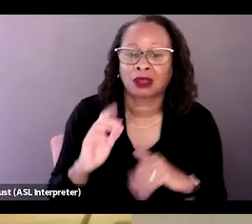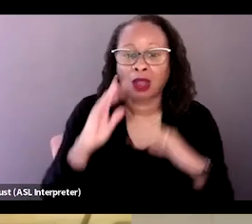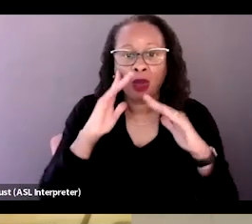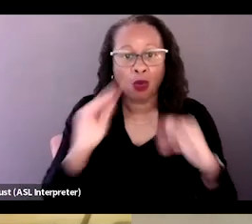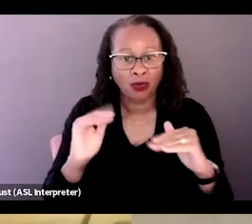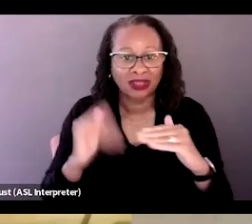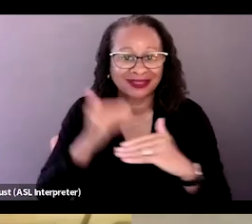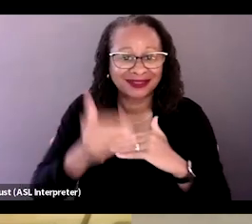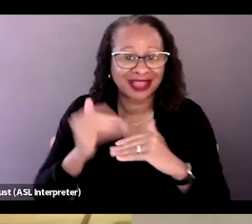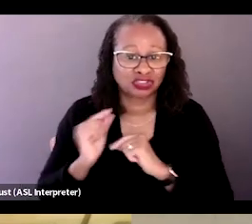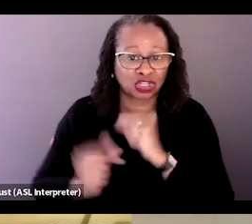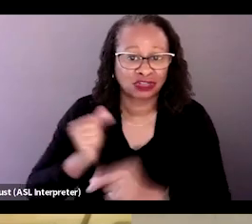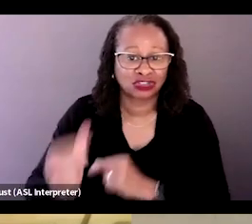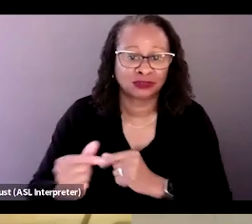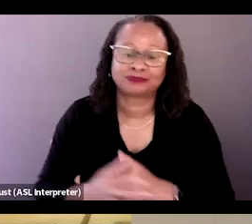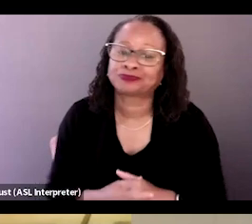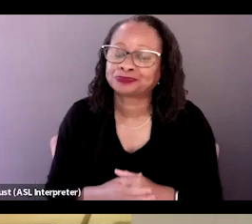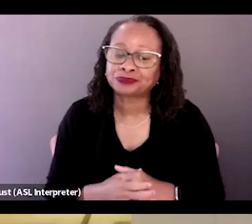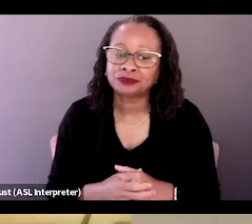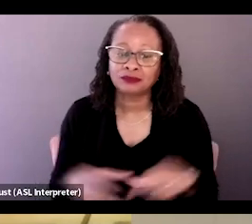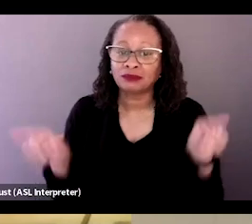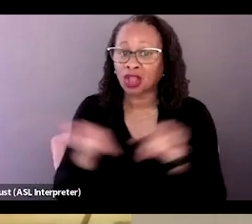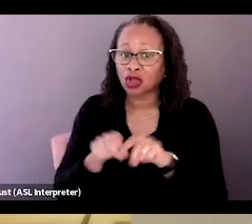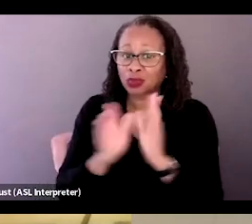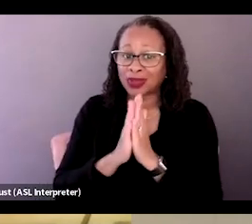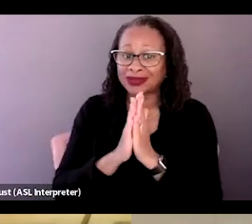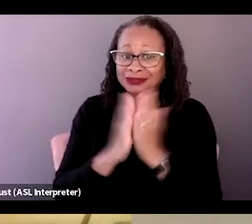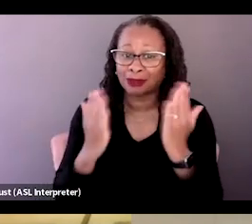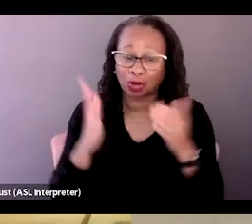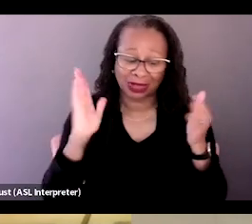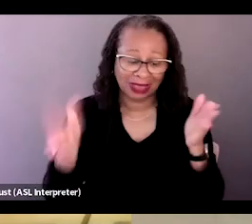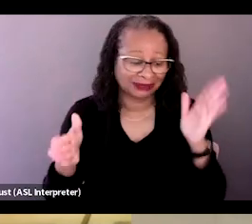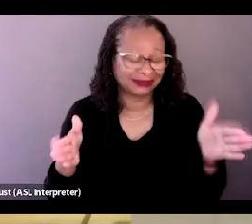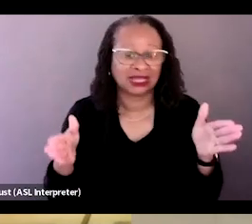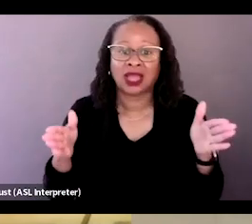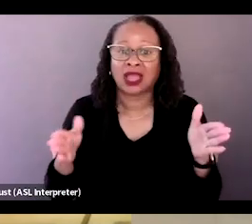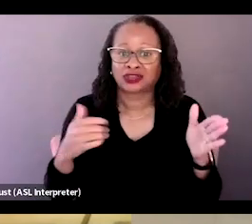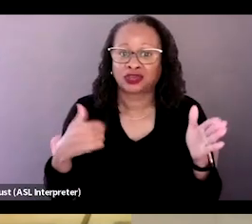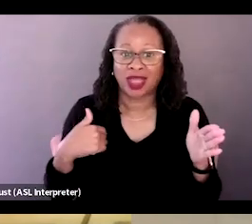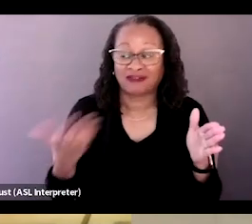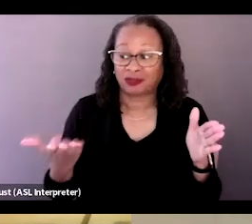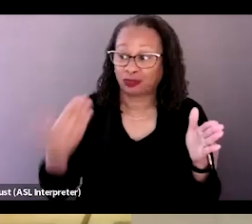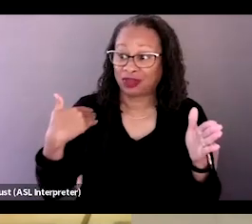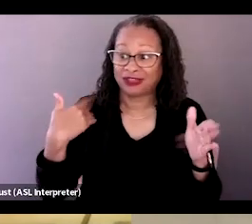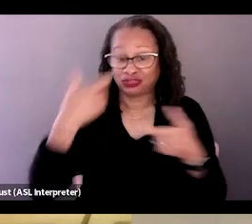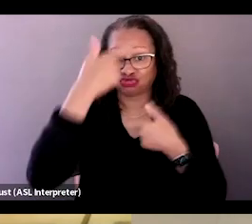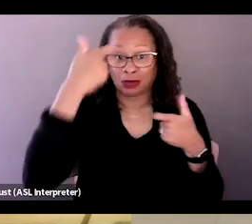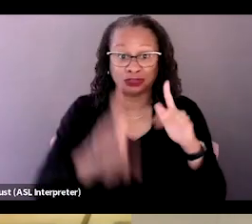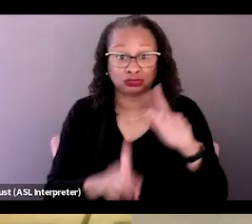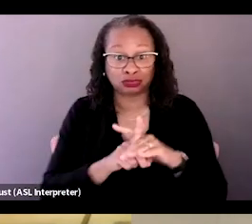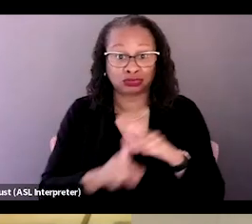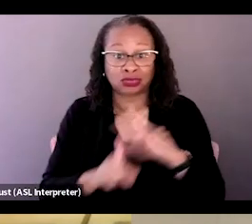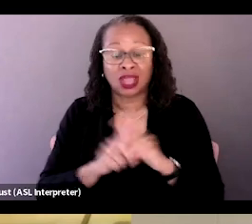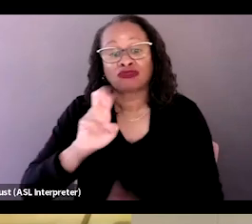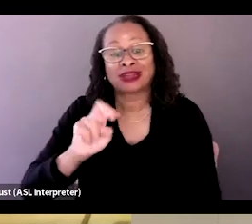next generation. Yeah, and it's also a nice bookend. You have reenactments of previous traumas, but then you have this. It's not a reenactment,